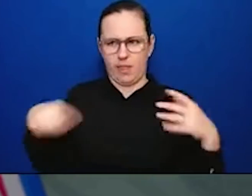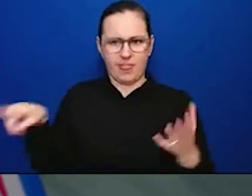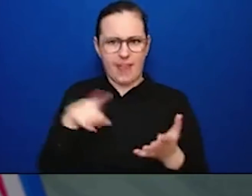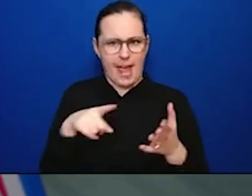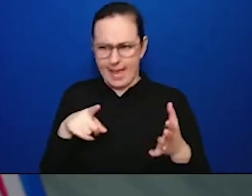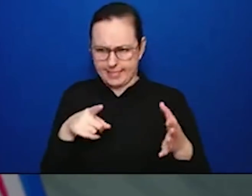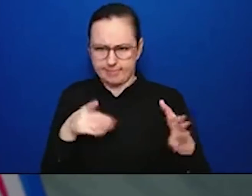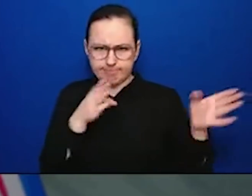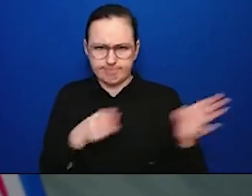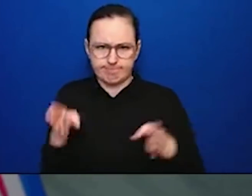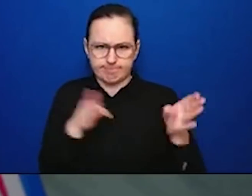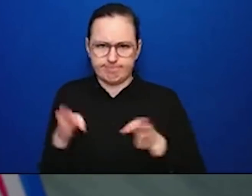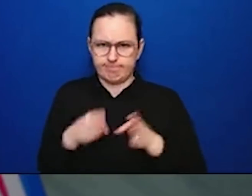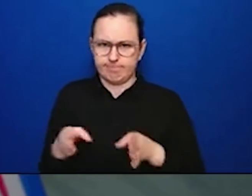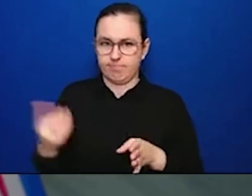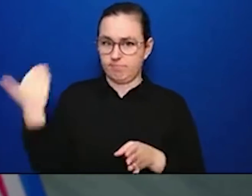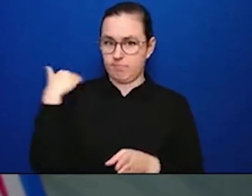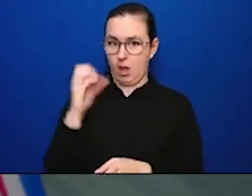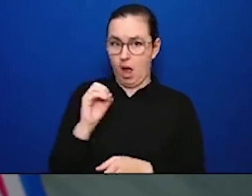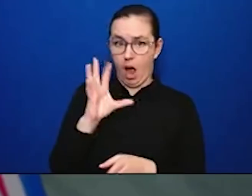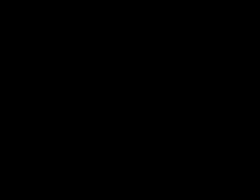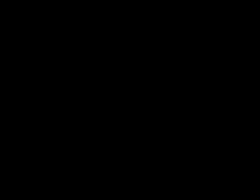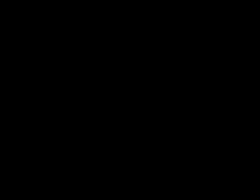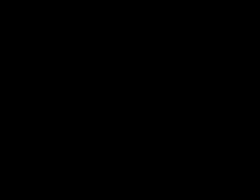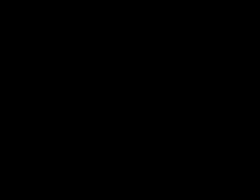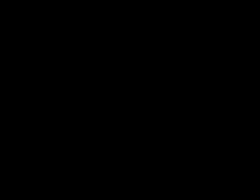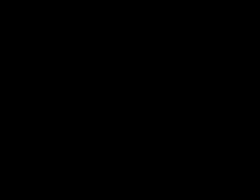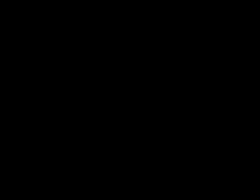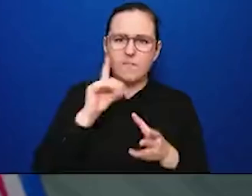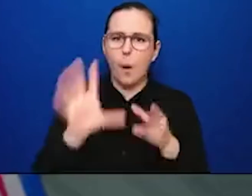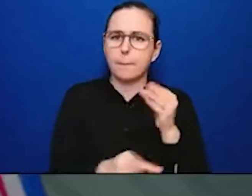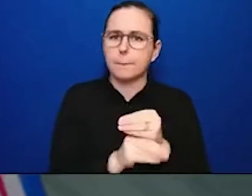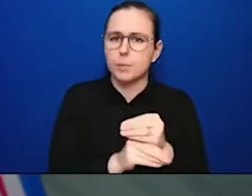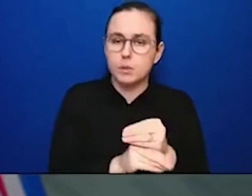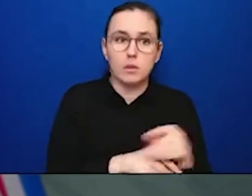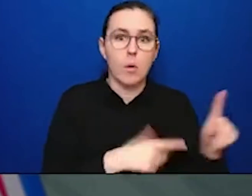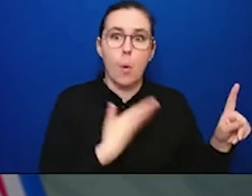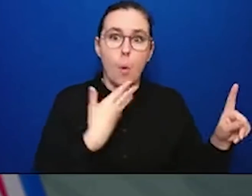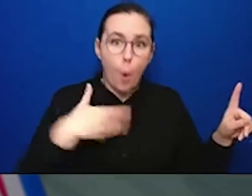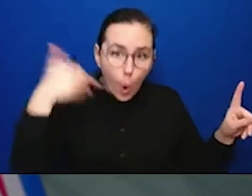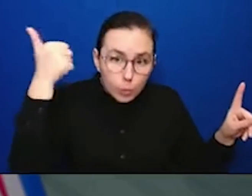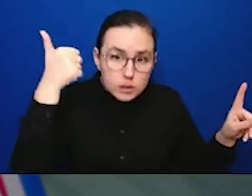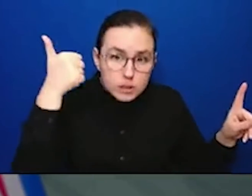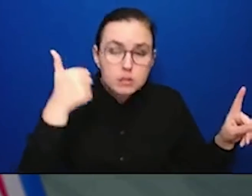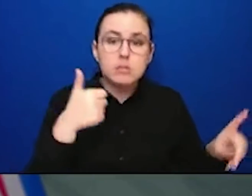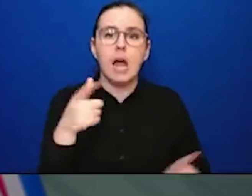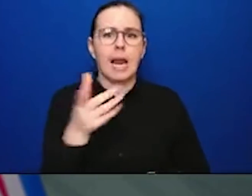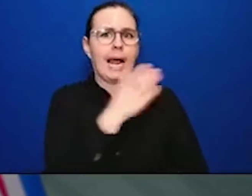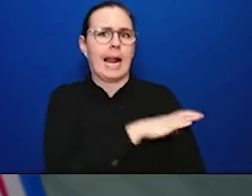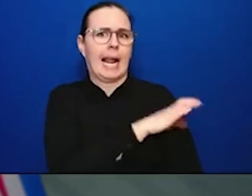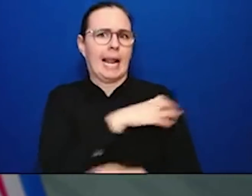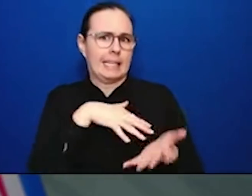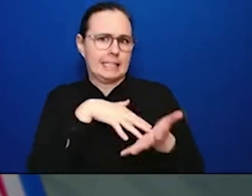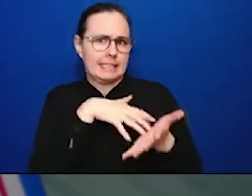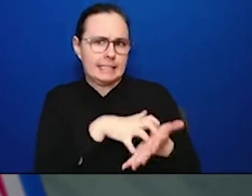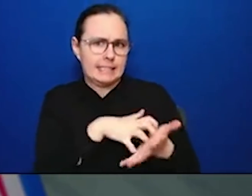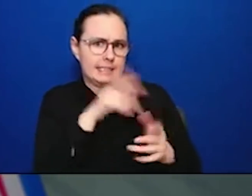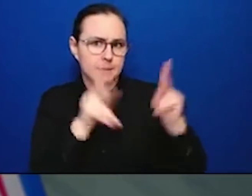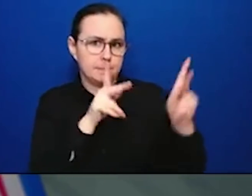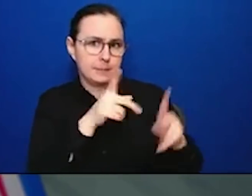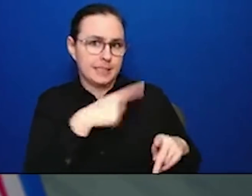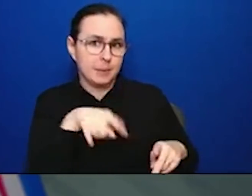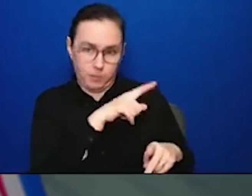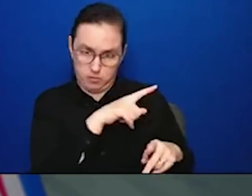unlike many other jurisdictions, we focused on clinically vulnerable people, 1,000 of those, on healthcare workers in